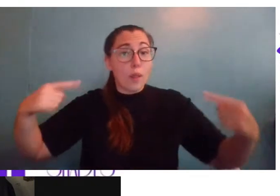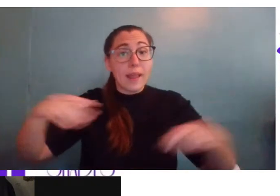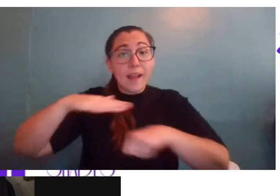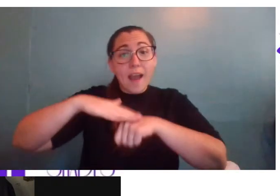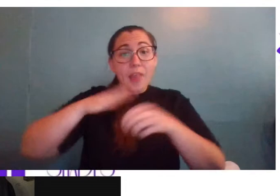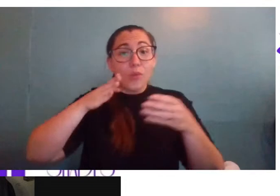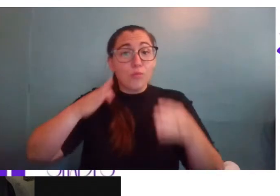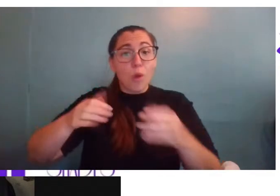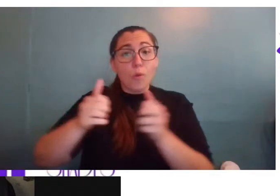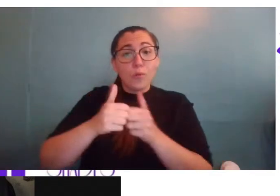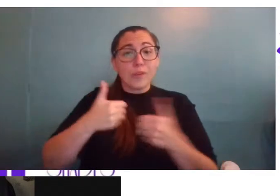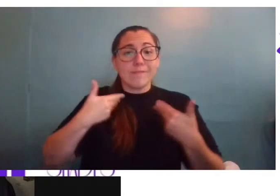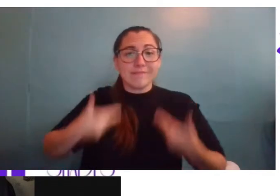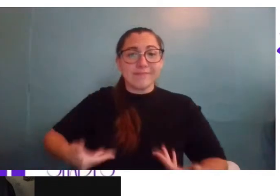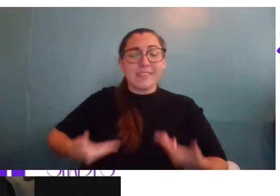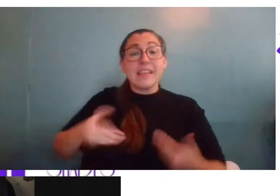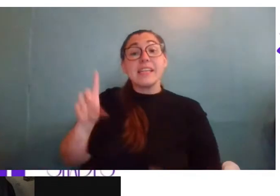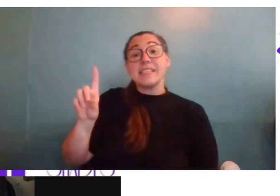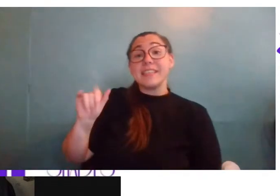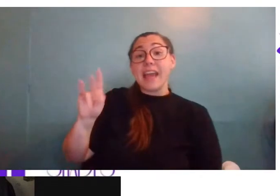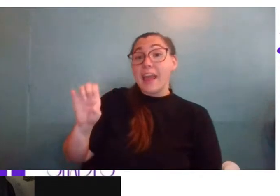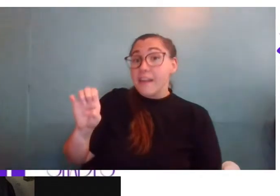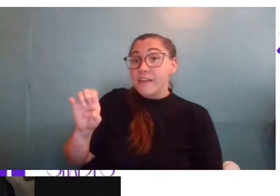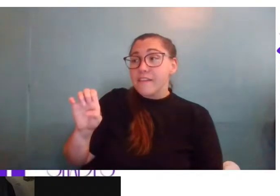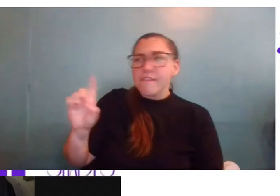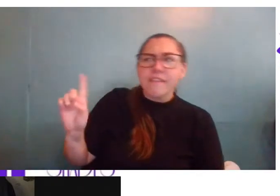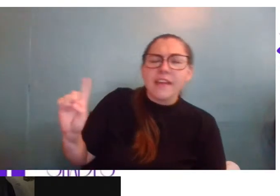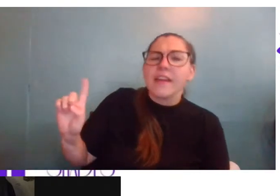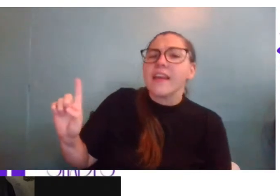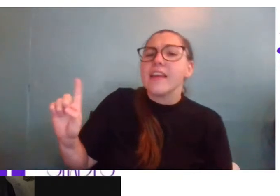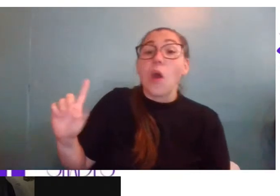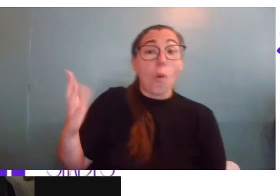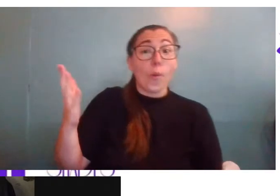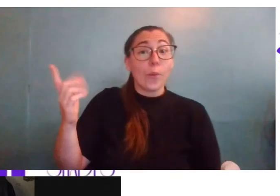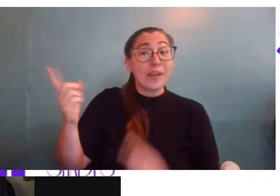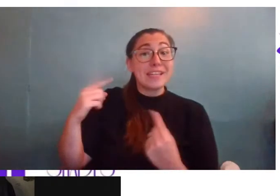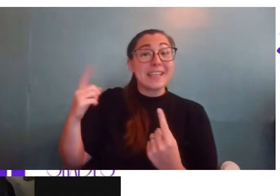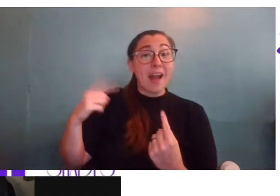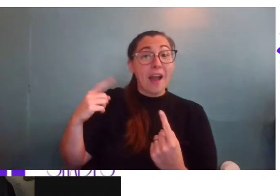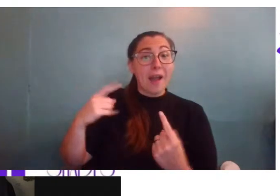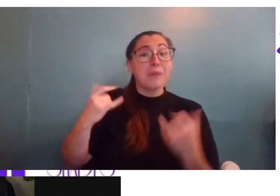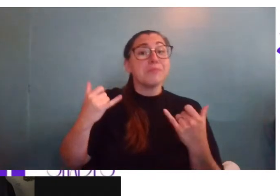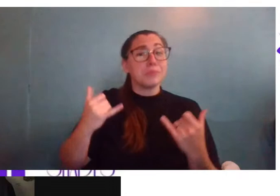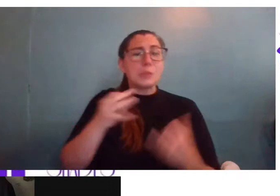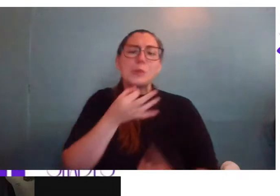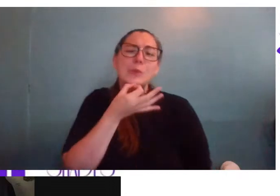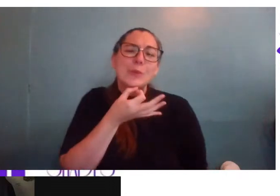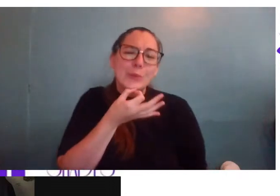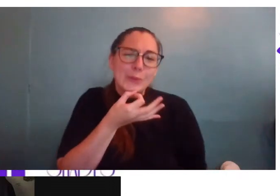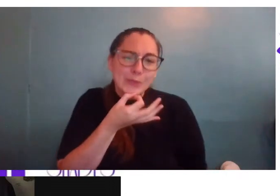Dave is, hold on, here he comes. He's coming in the studio shortly.